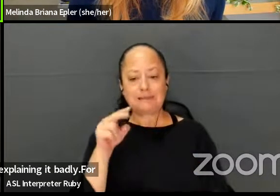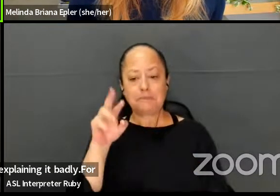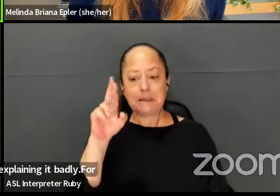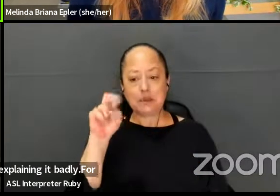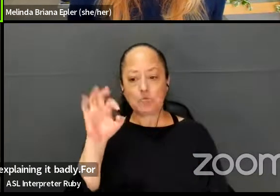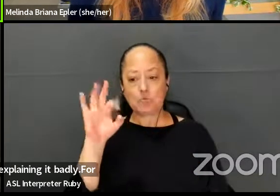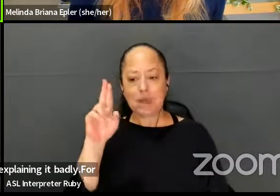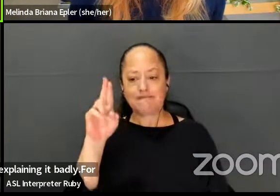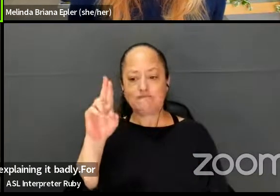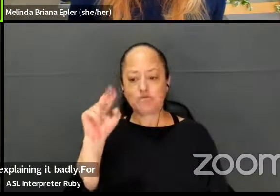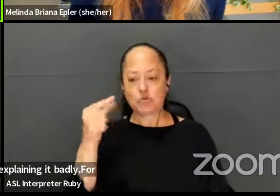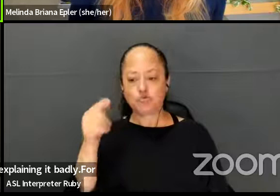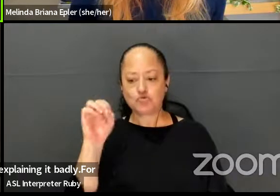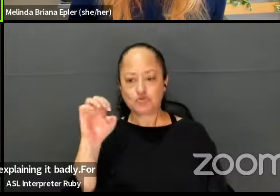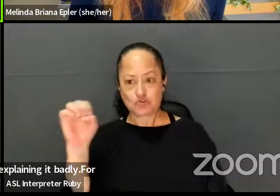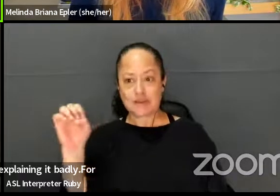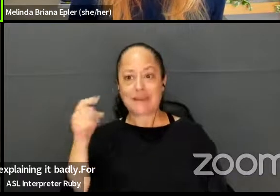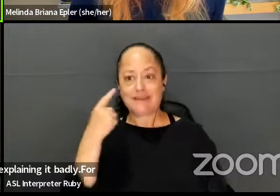for example,